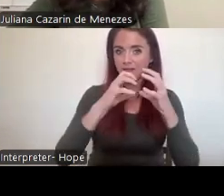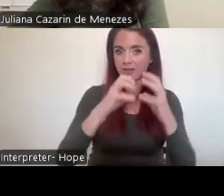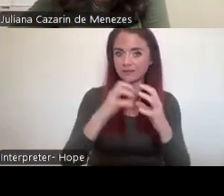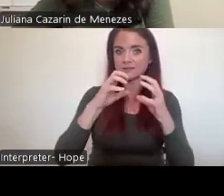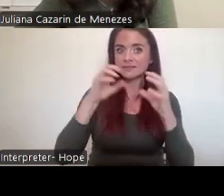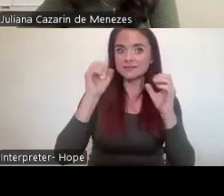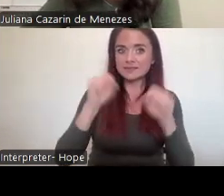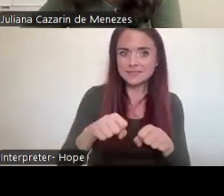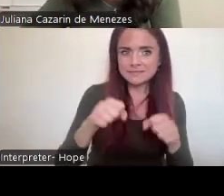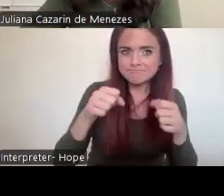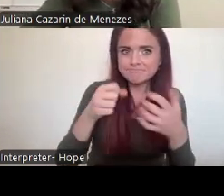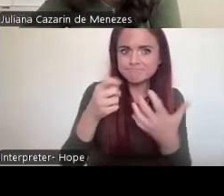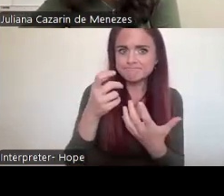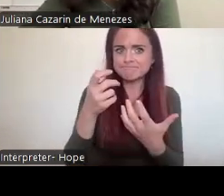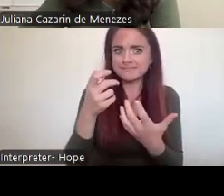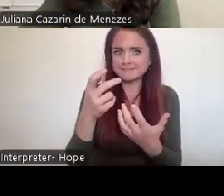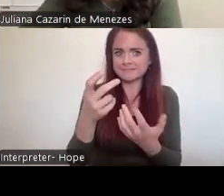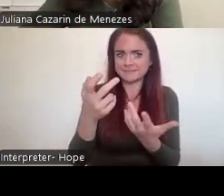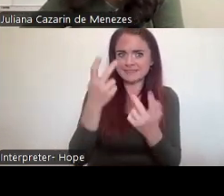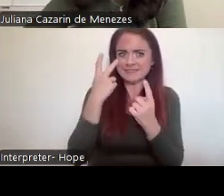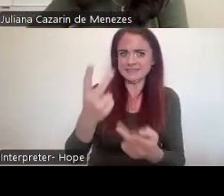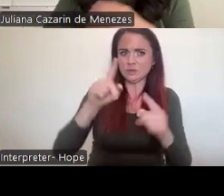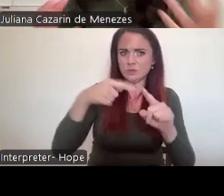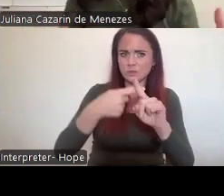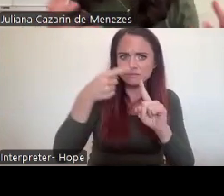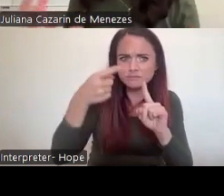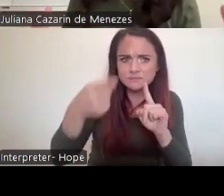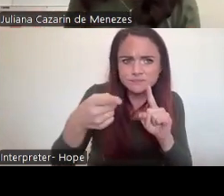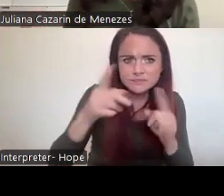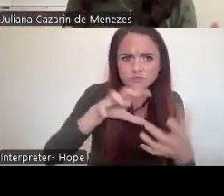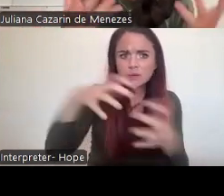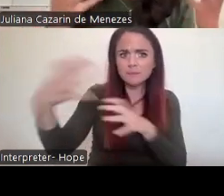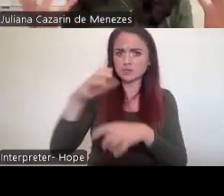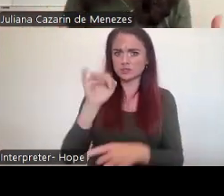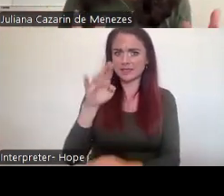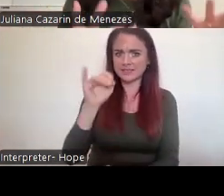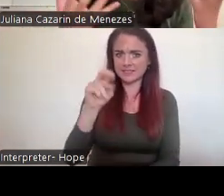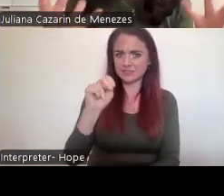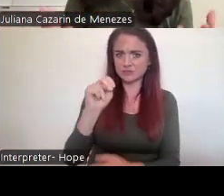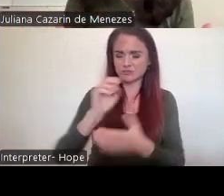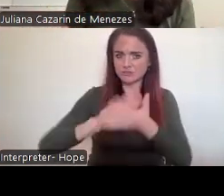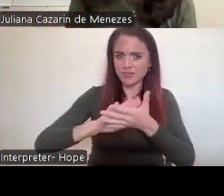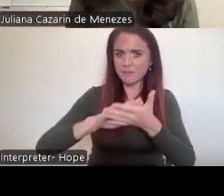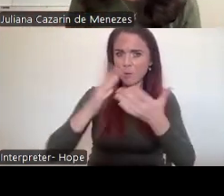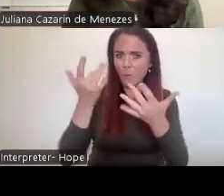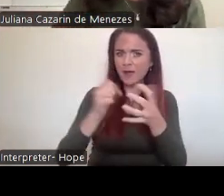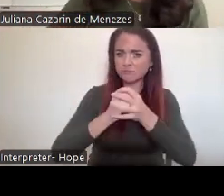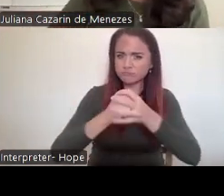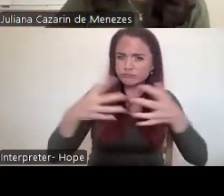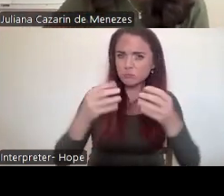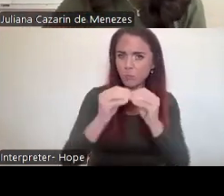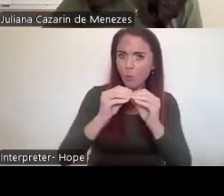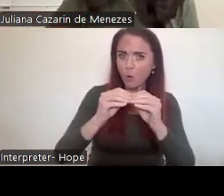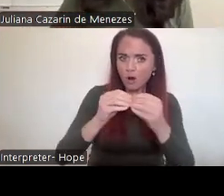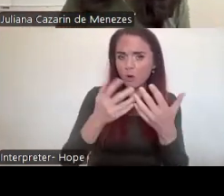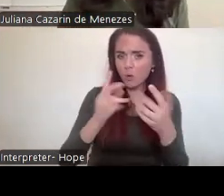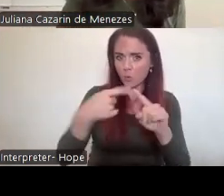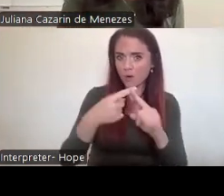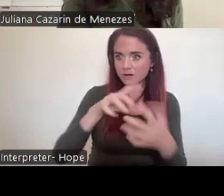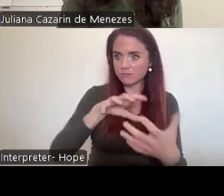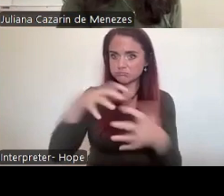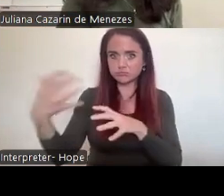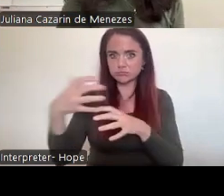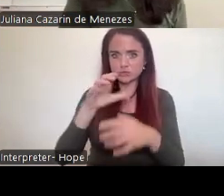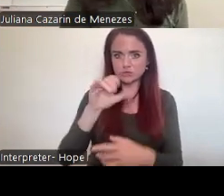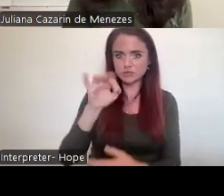circadian rhythms. So why cancer cells proliferate more when circadian rhythms are disrupted. And the